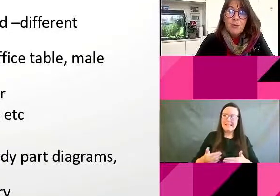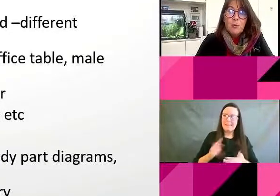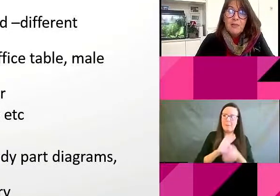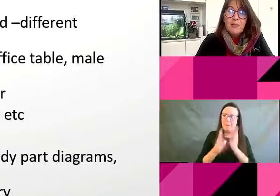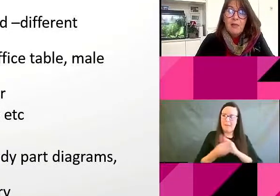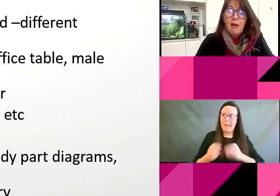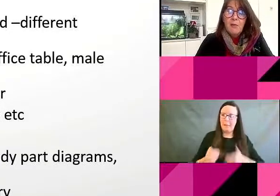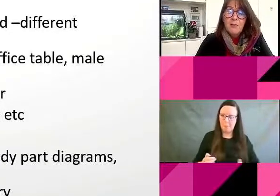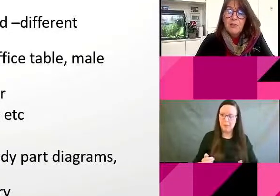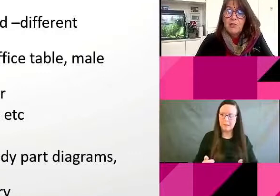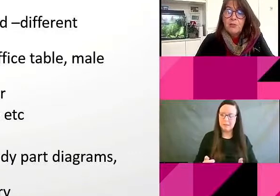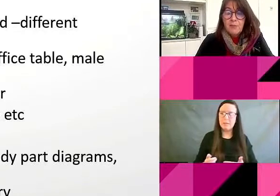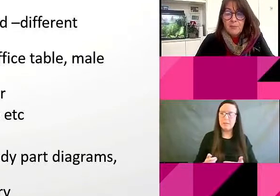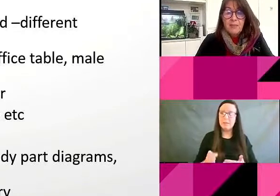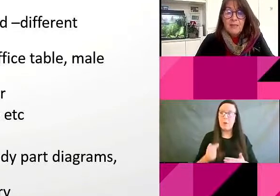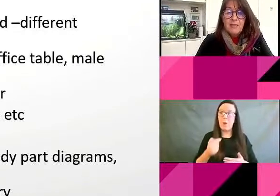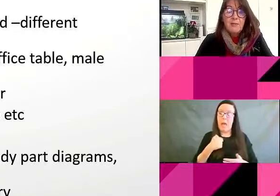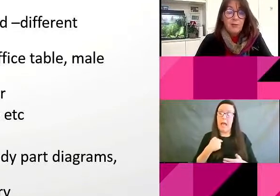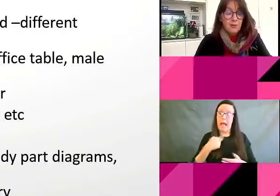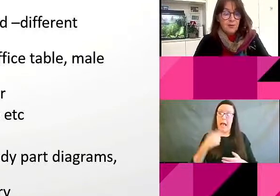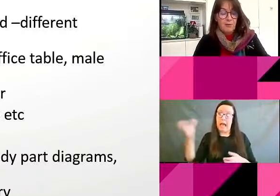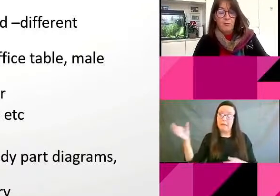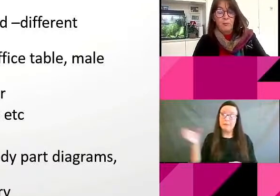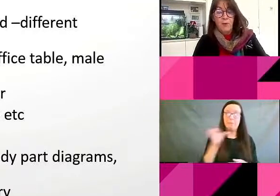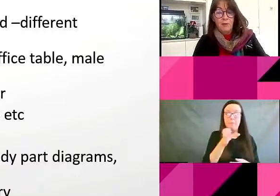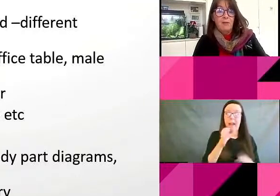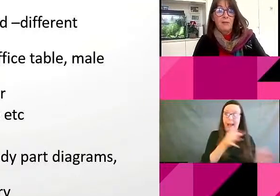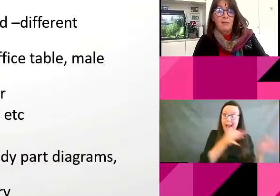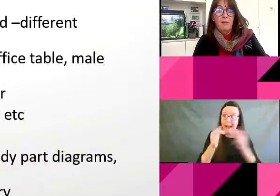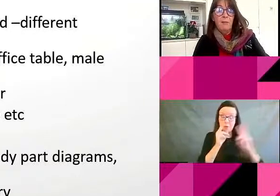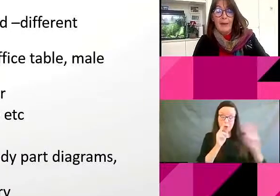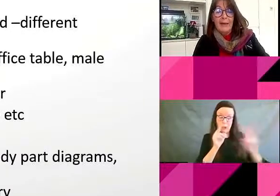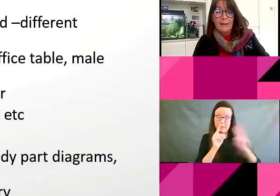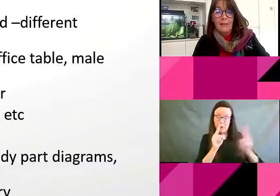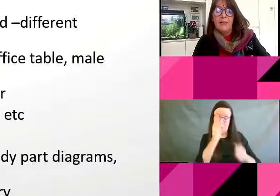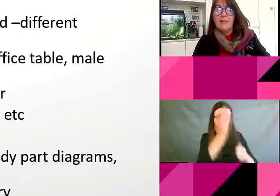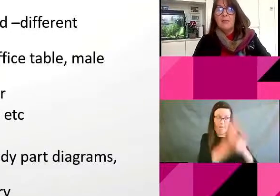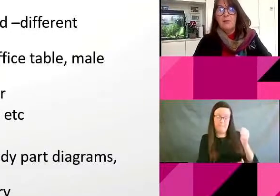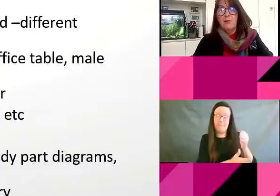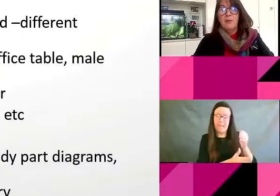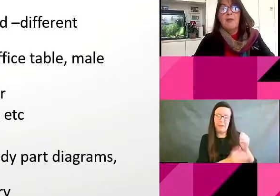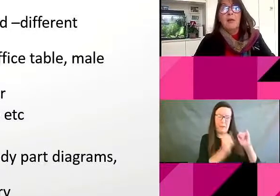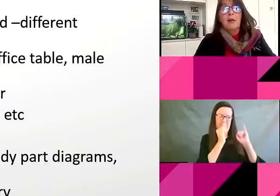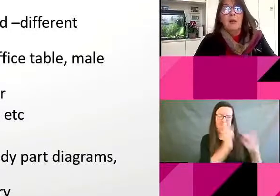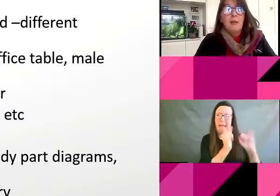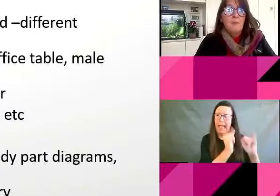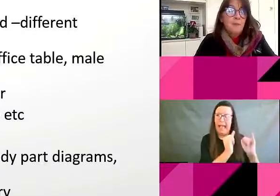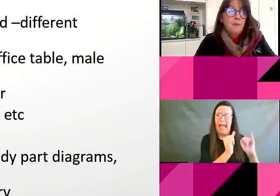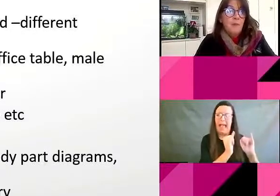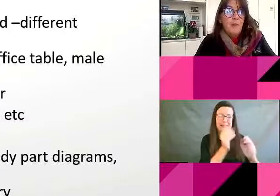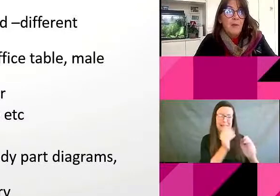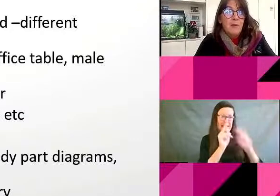I was called in after she'd already been interviewed, very, very badly interviewed with